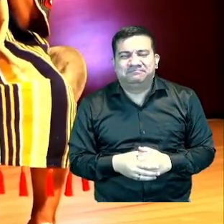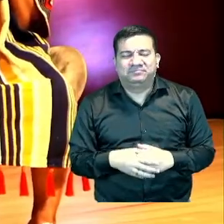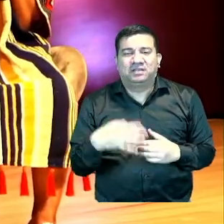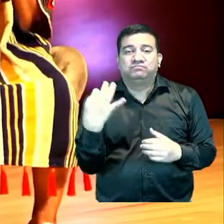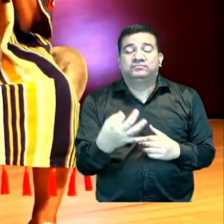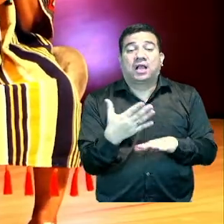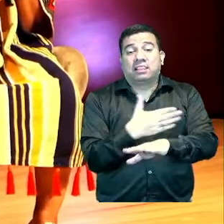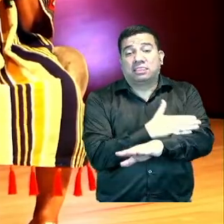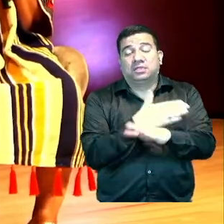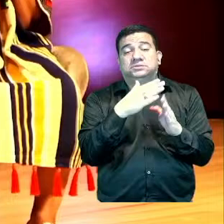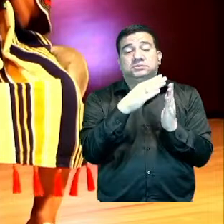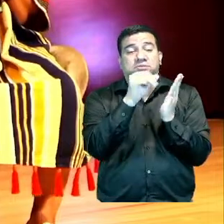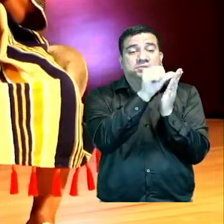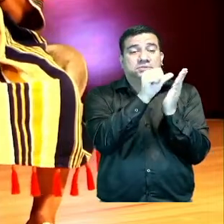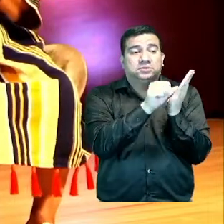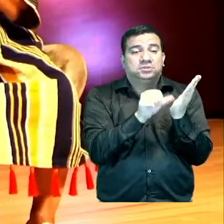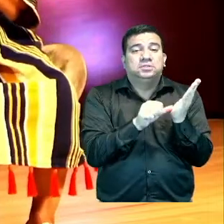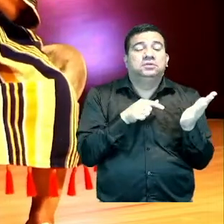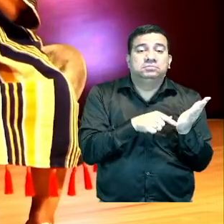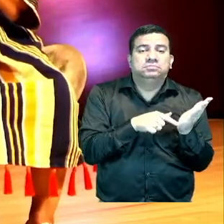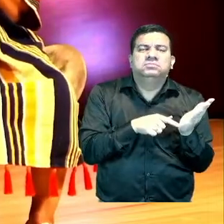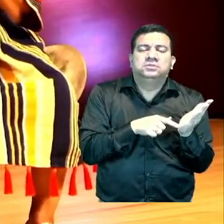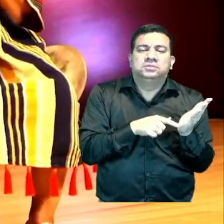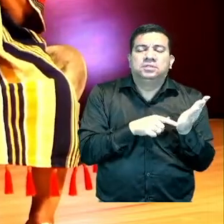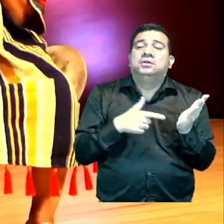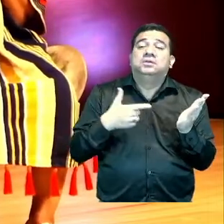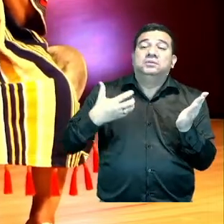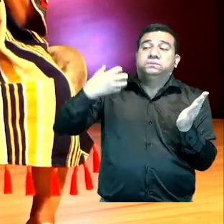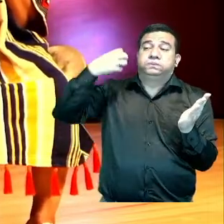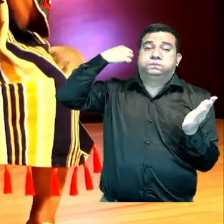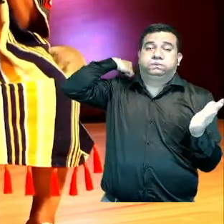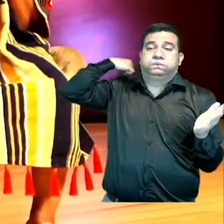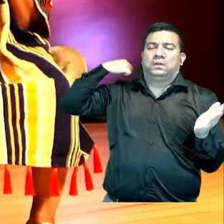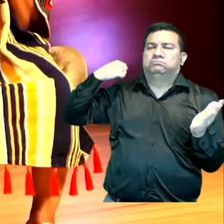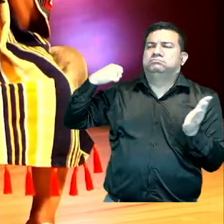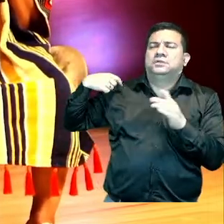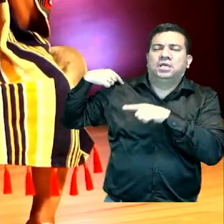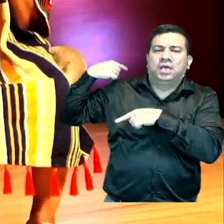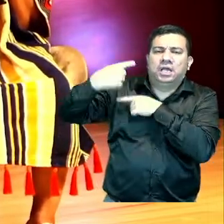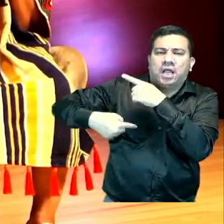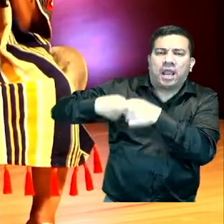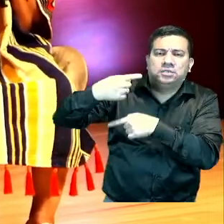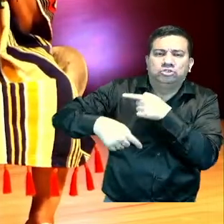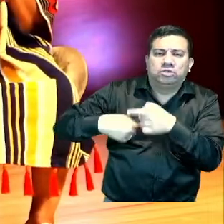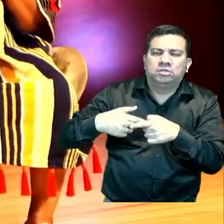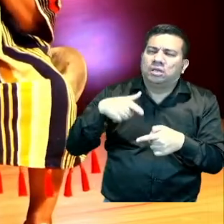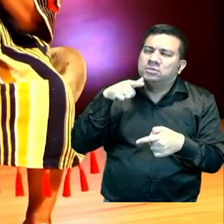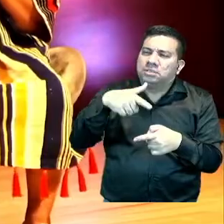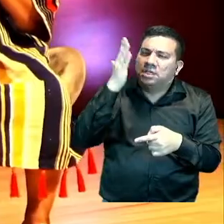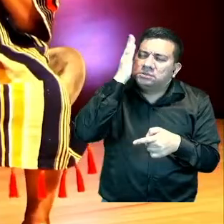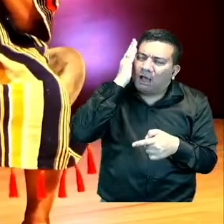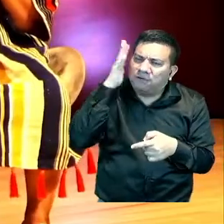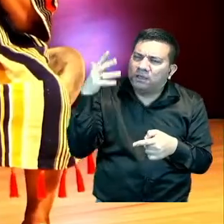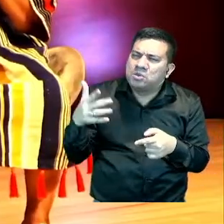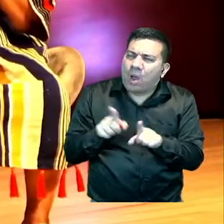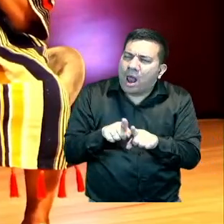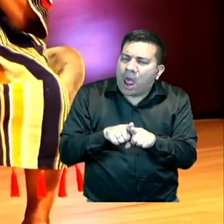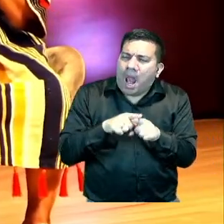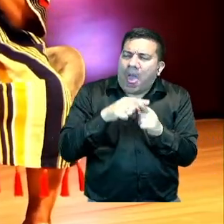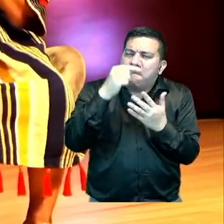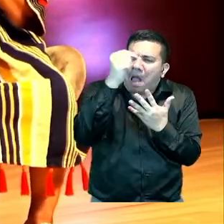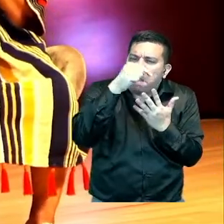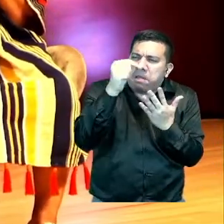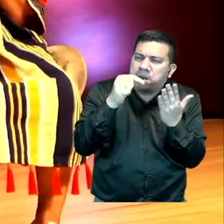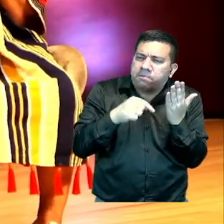older generation. And that agenda is to leave our continent, the spaces that we